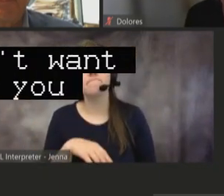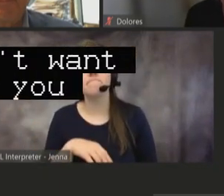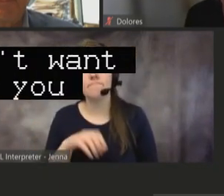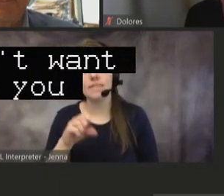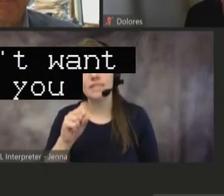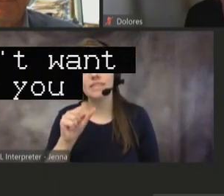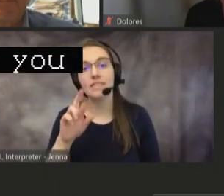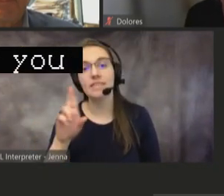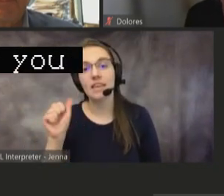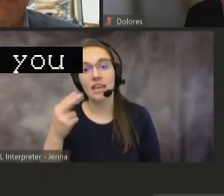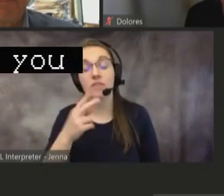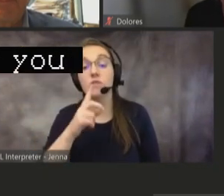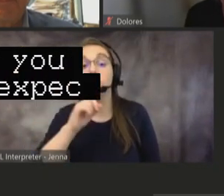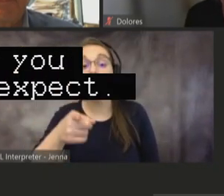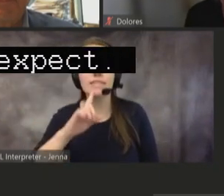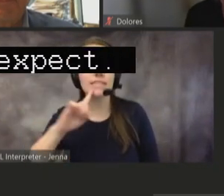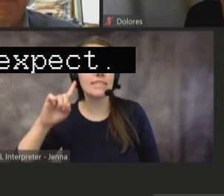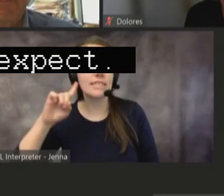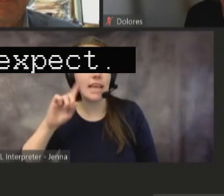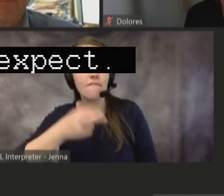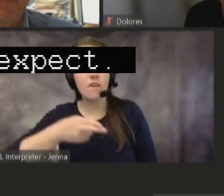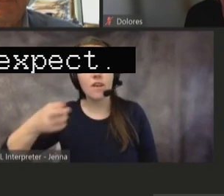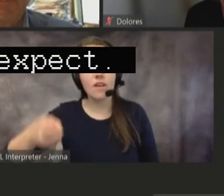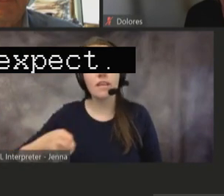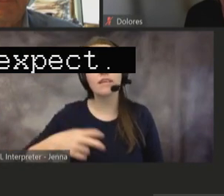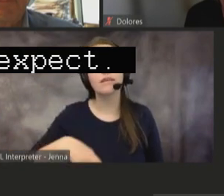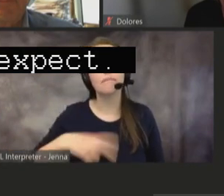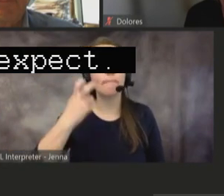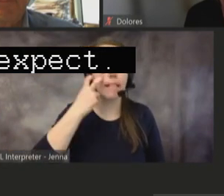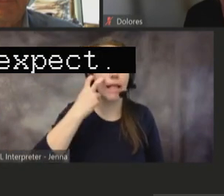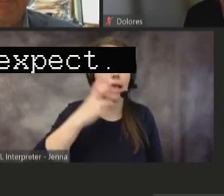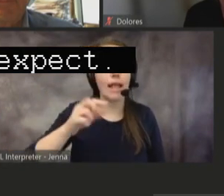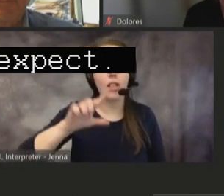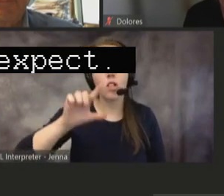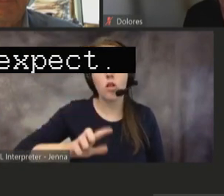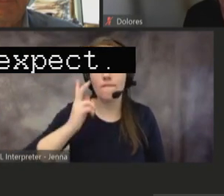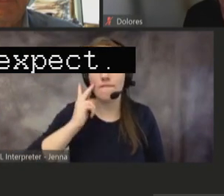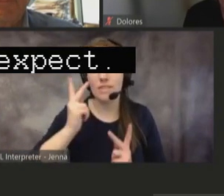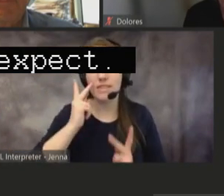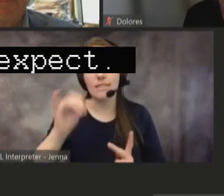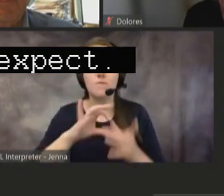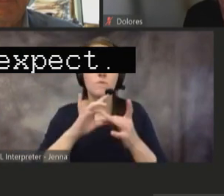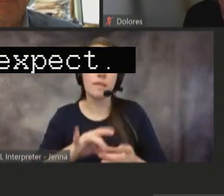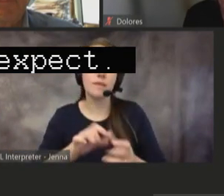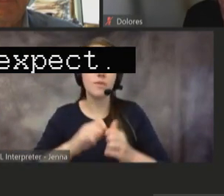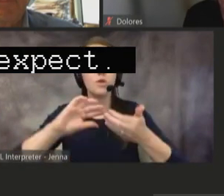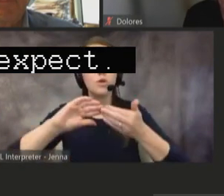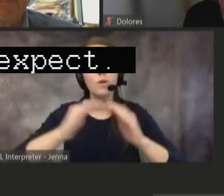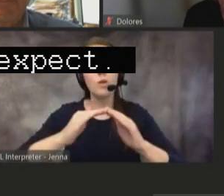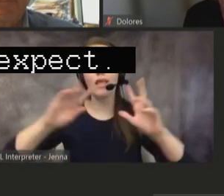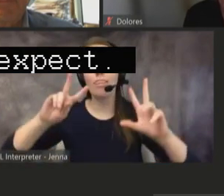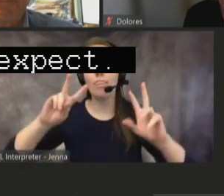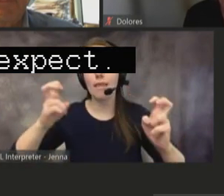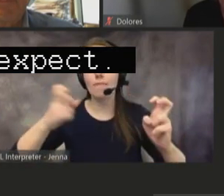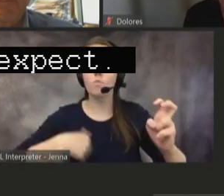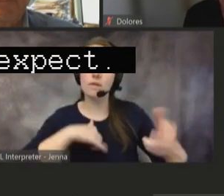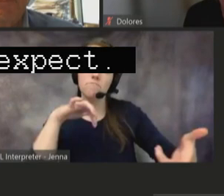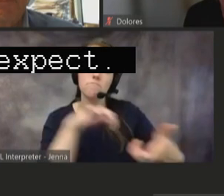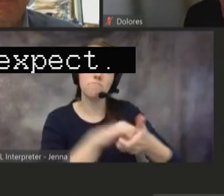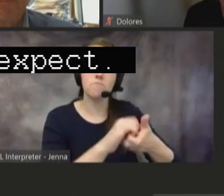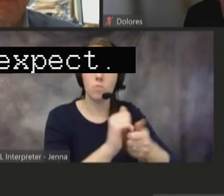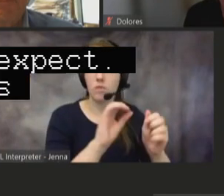blind low vision are specifically community theme nights. So we work with particular groups.